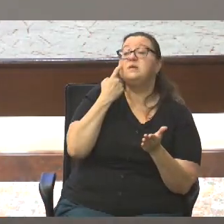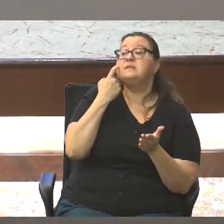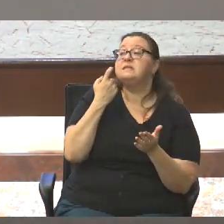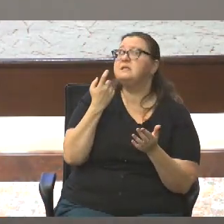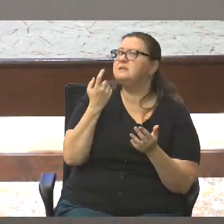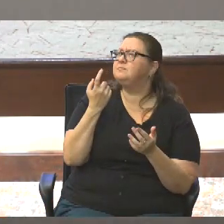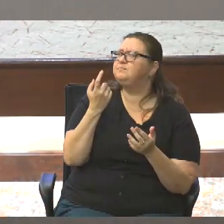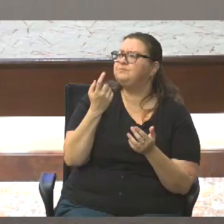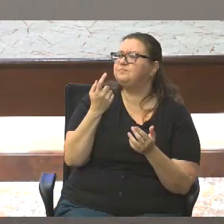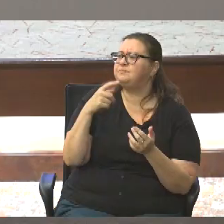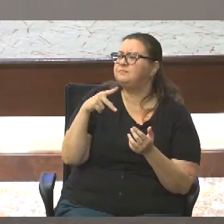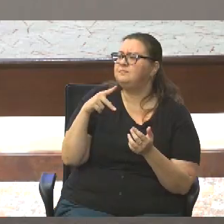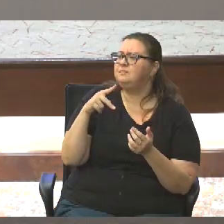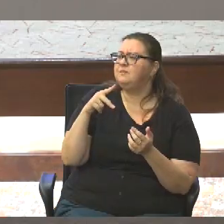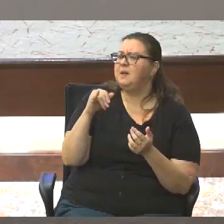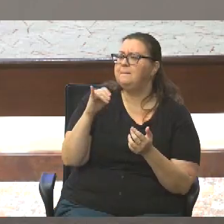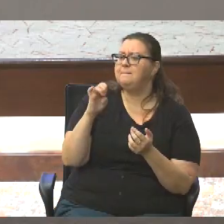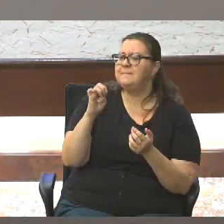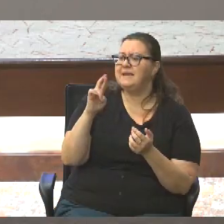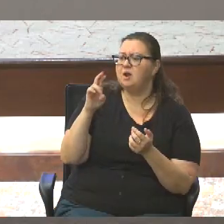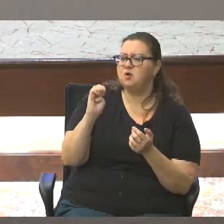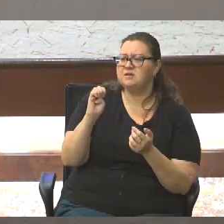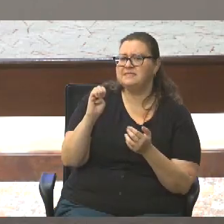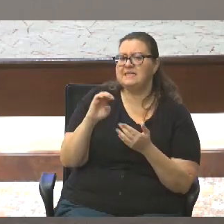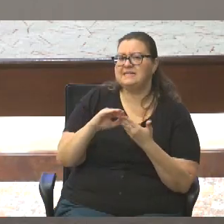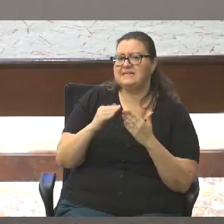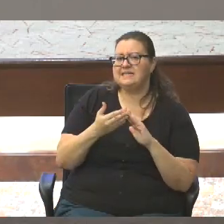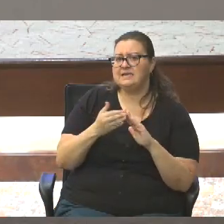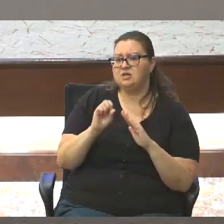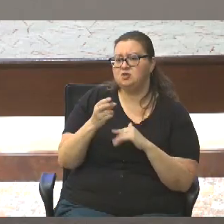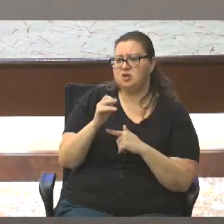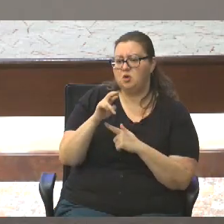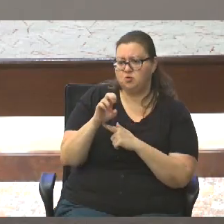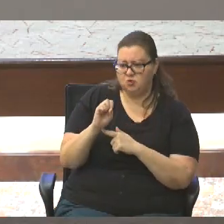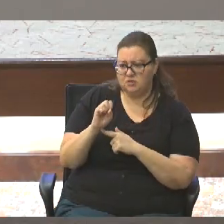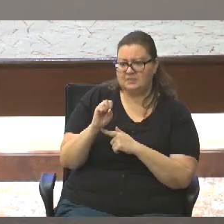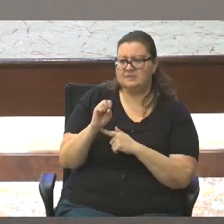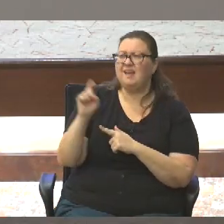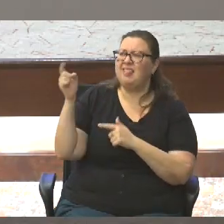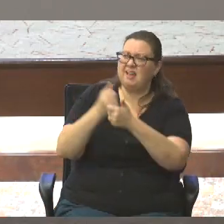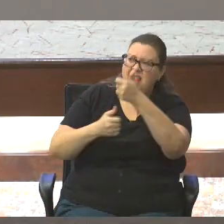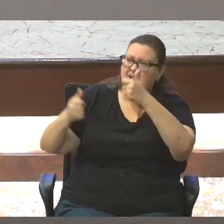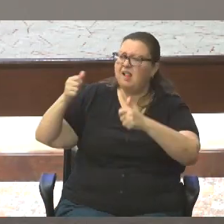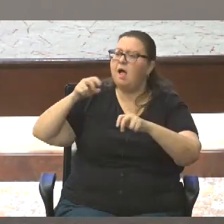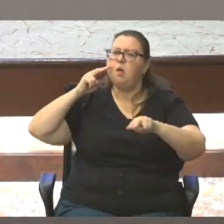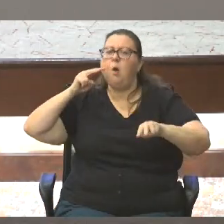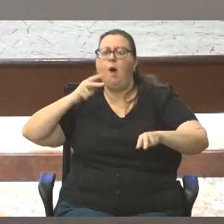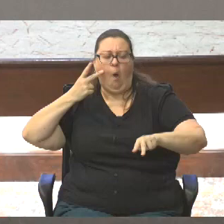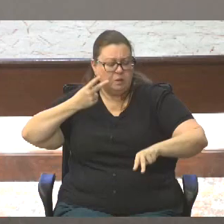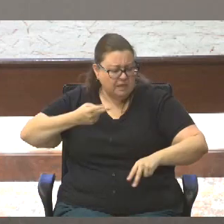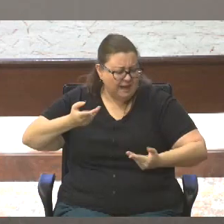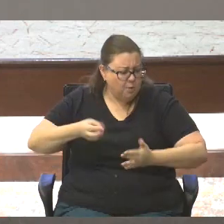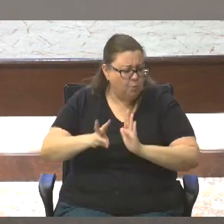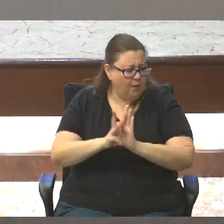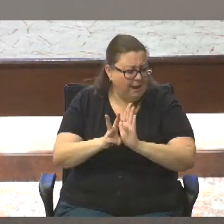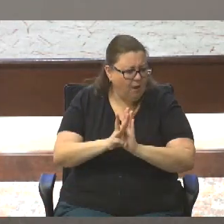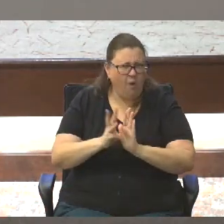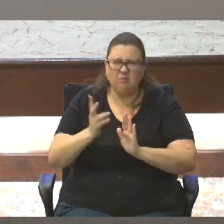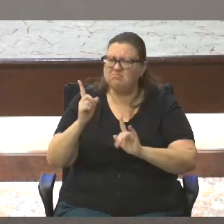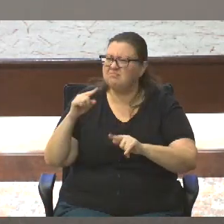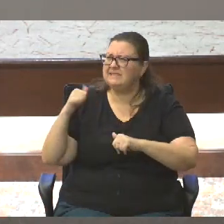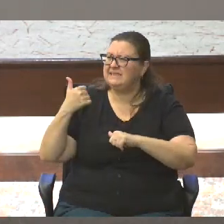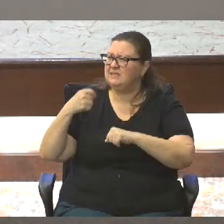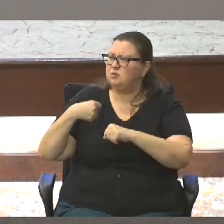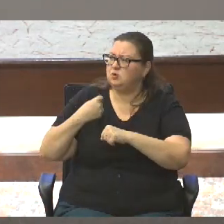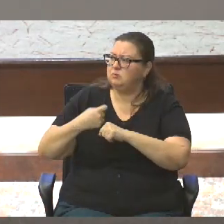by Pierce City Shelters, multiple of them, looking to model the work that goes on here in Waco over the past decade.